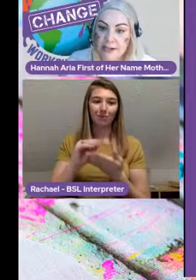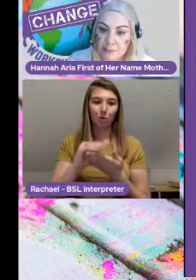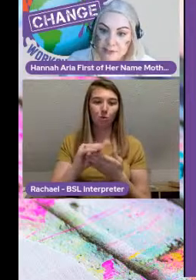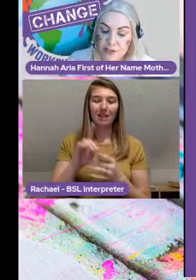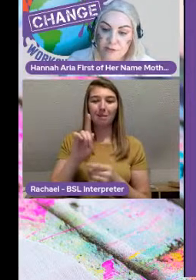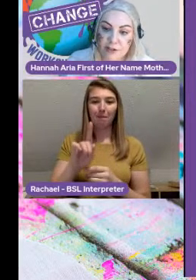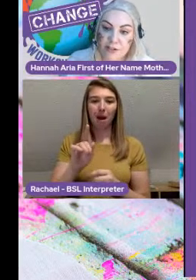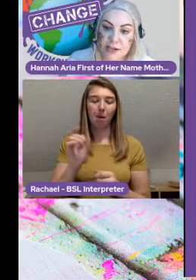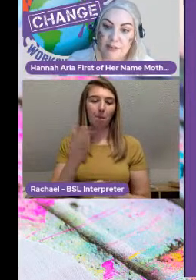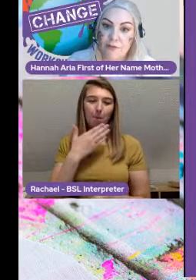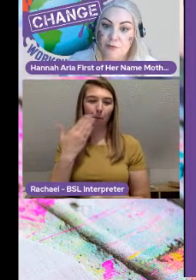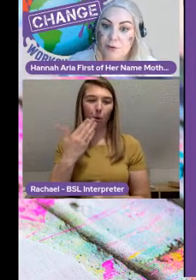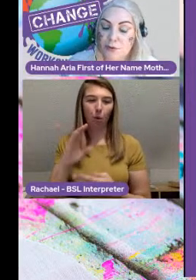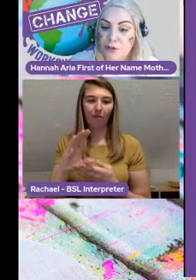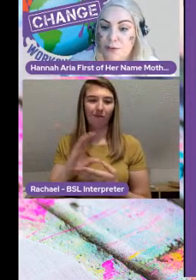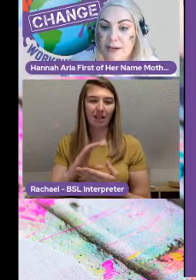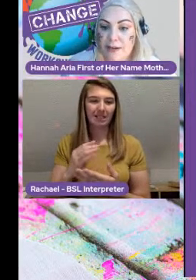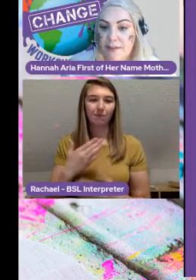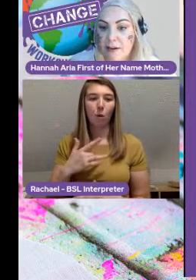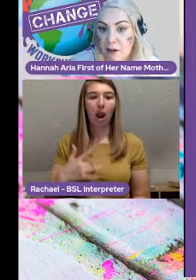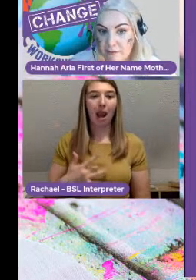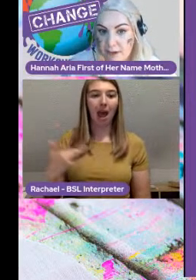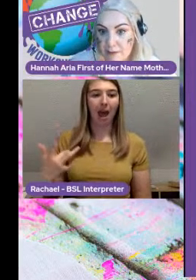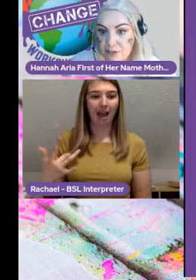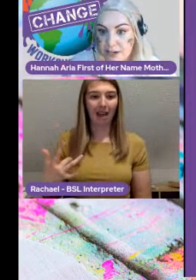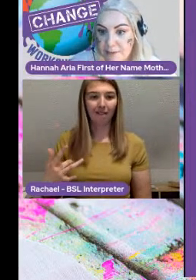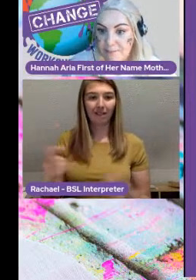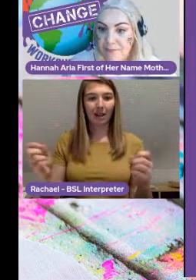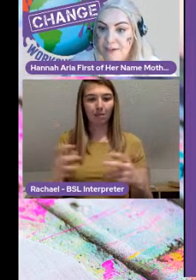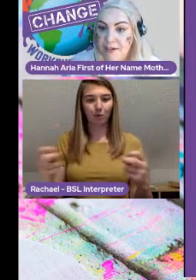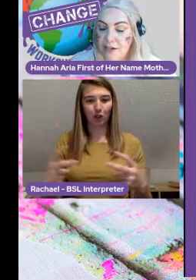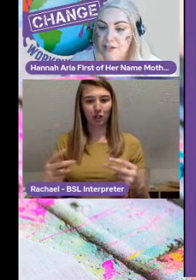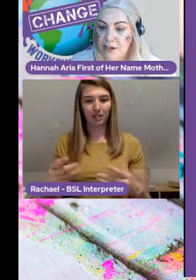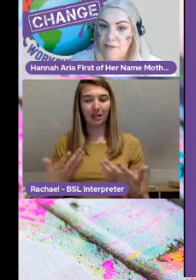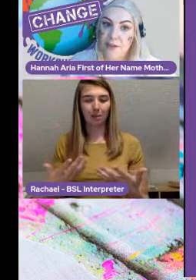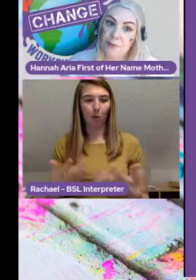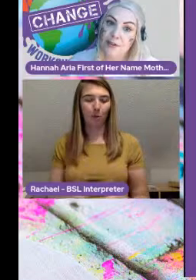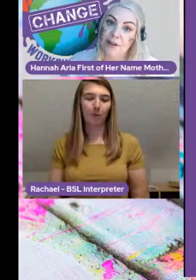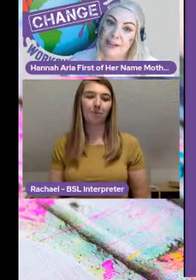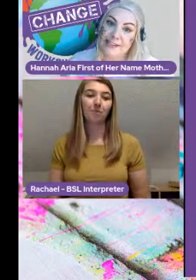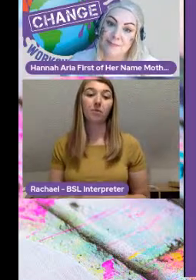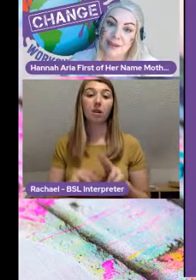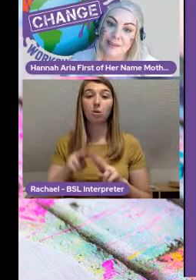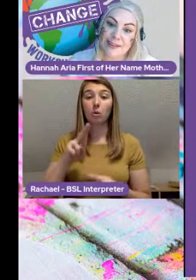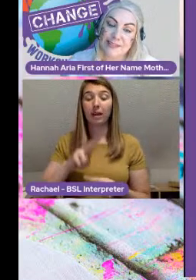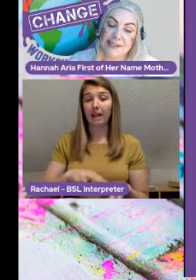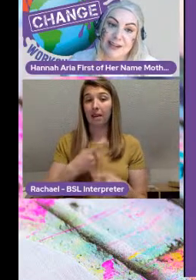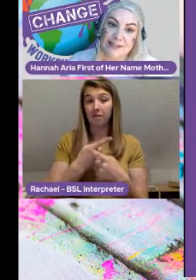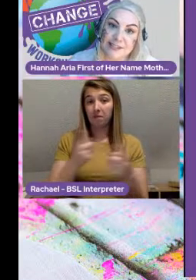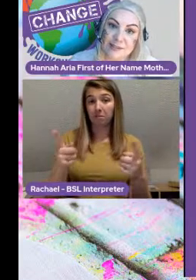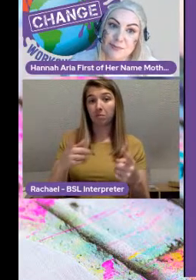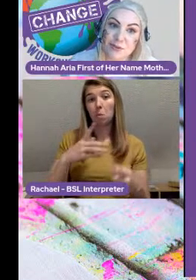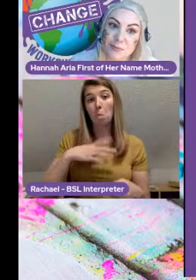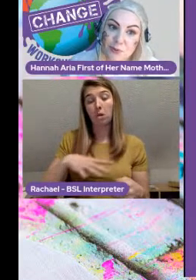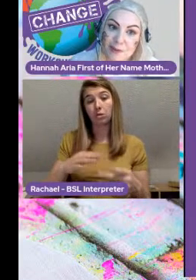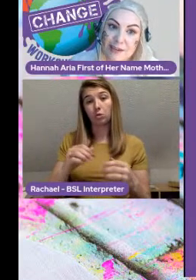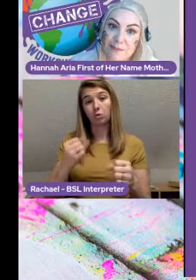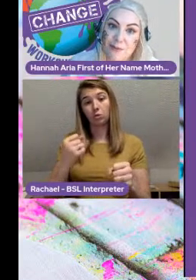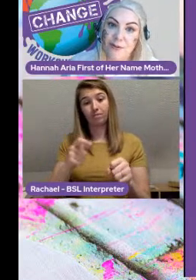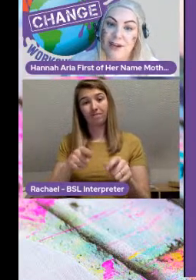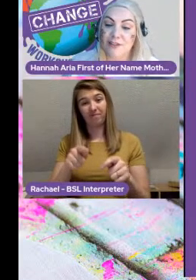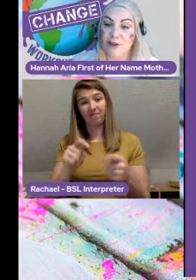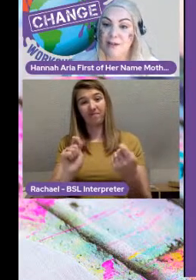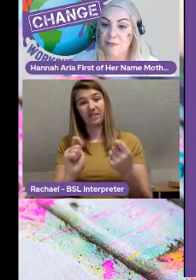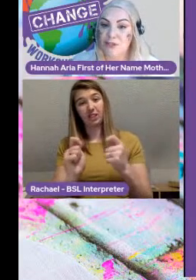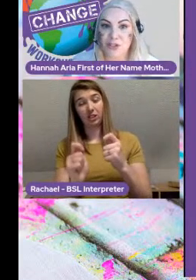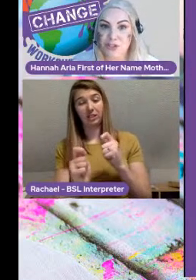we've got limited funding for doing the live captioning. So if you would like to make this accessible to more